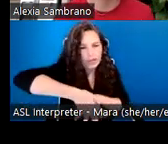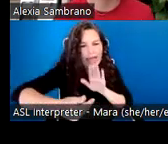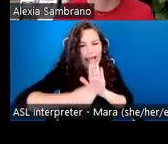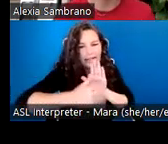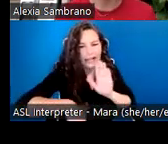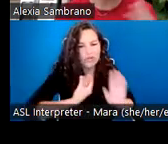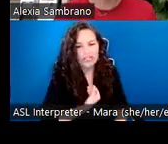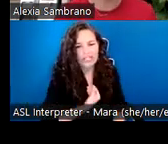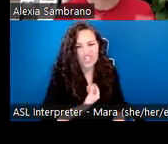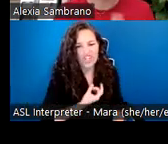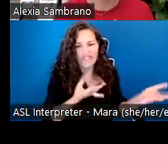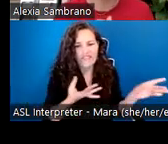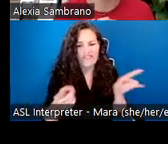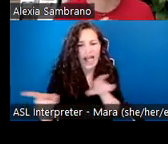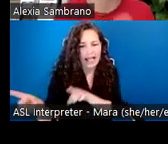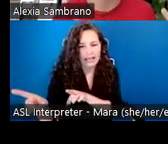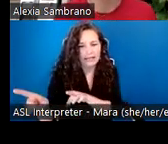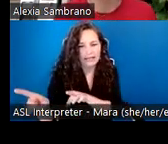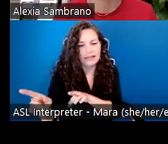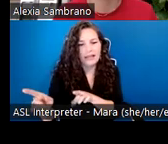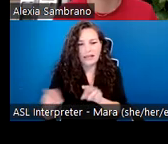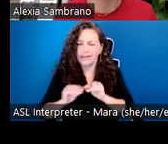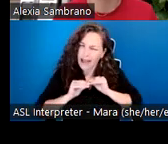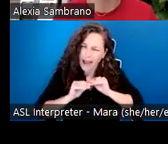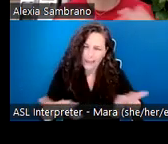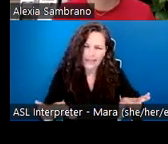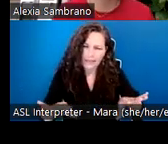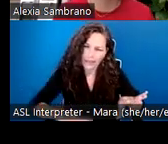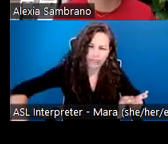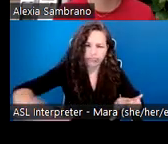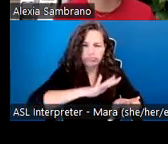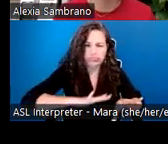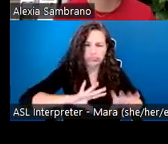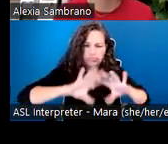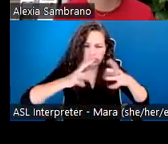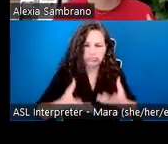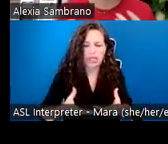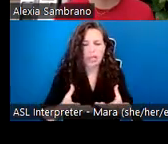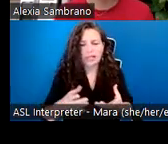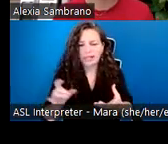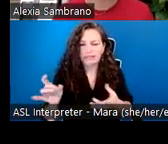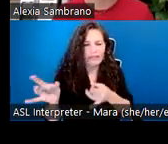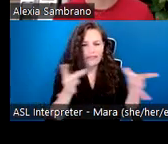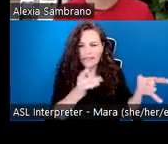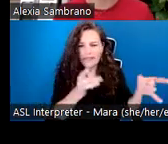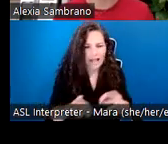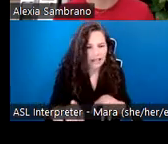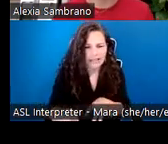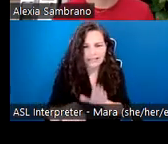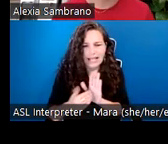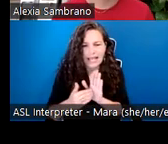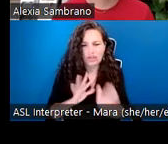folks. And I would like to preface before we jump into anything that if at any point you feel uncomfortable